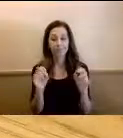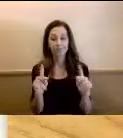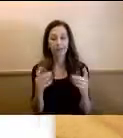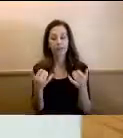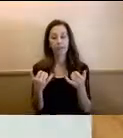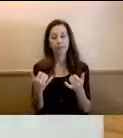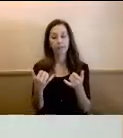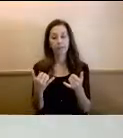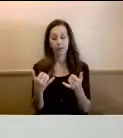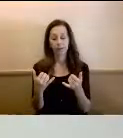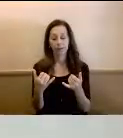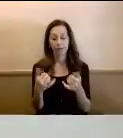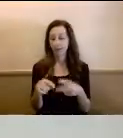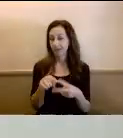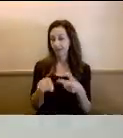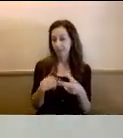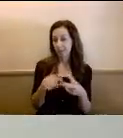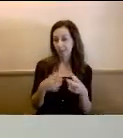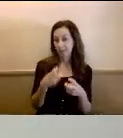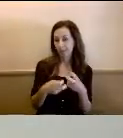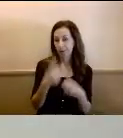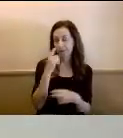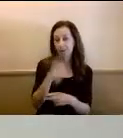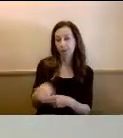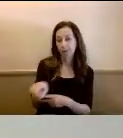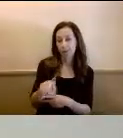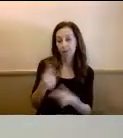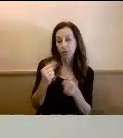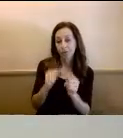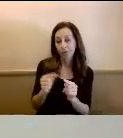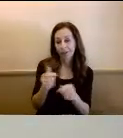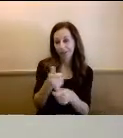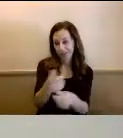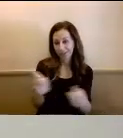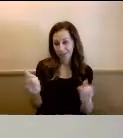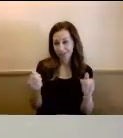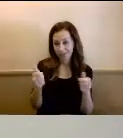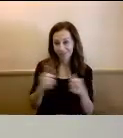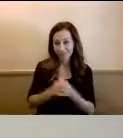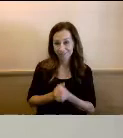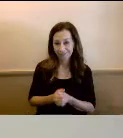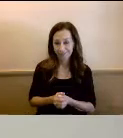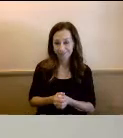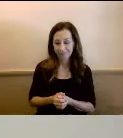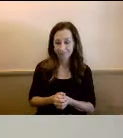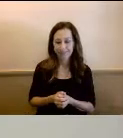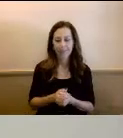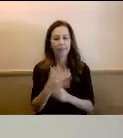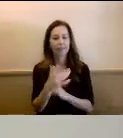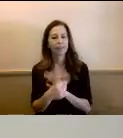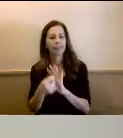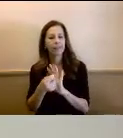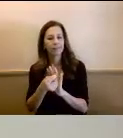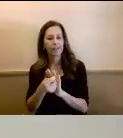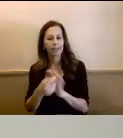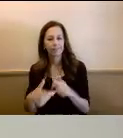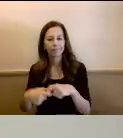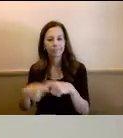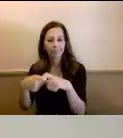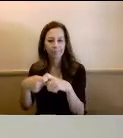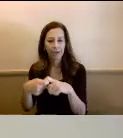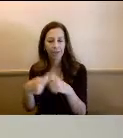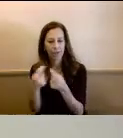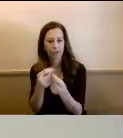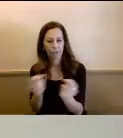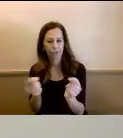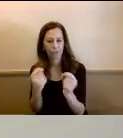Okay, now we have a couple for you to try at home. So pause for a moment and try